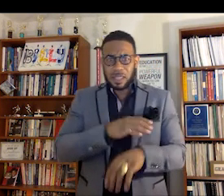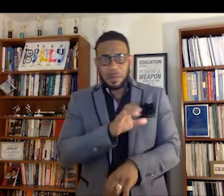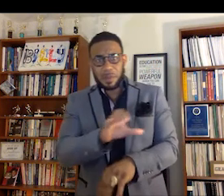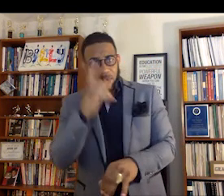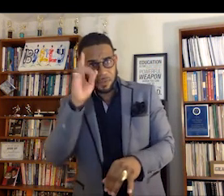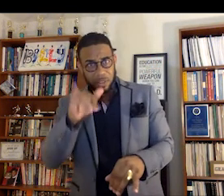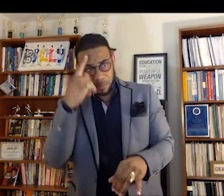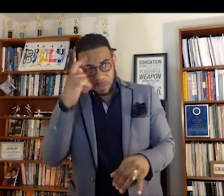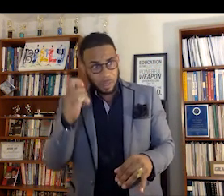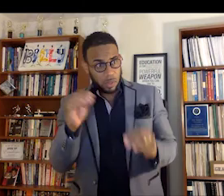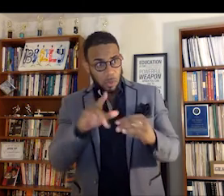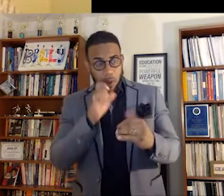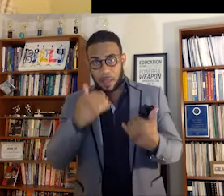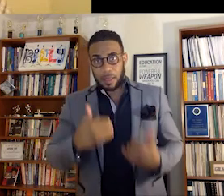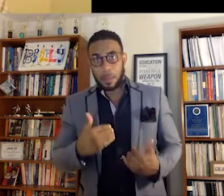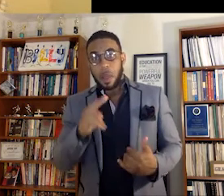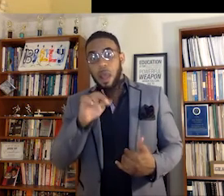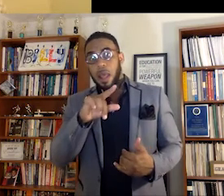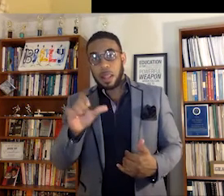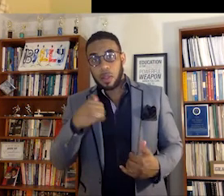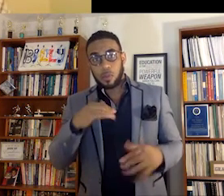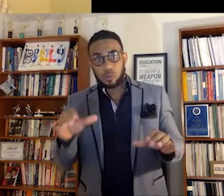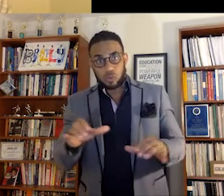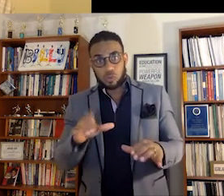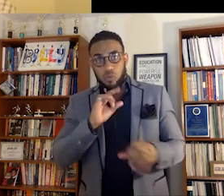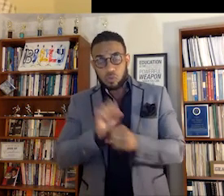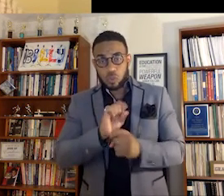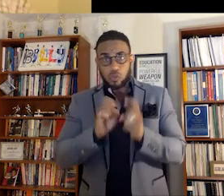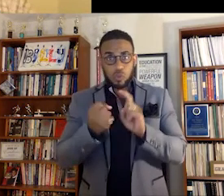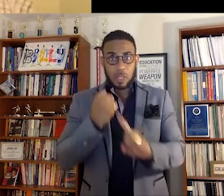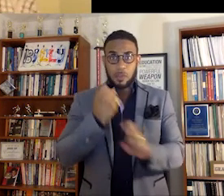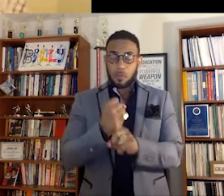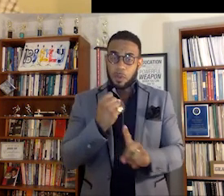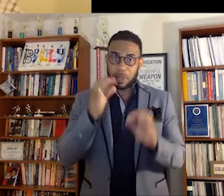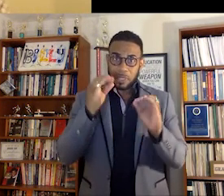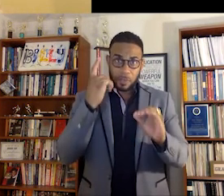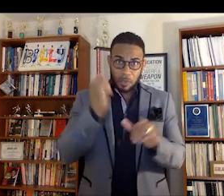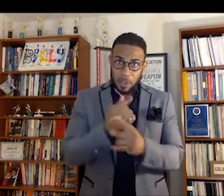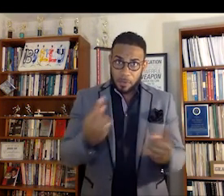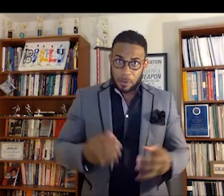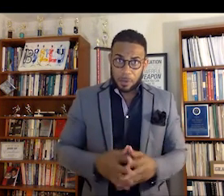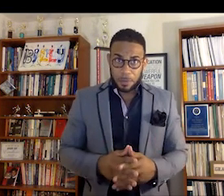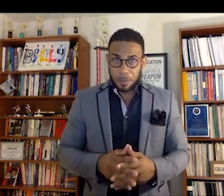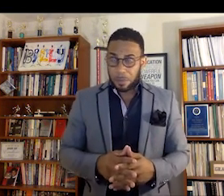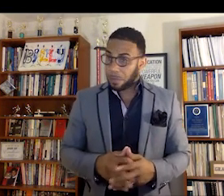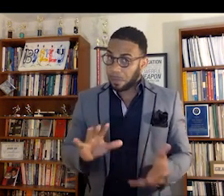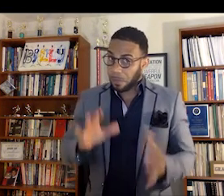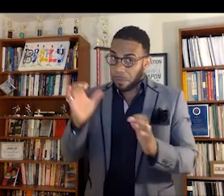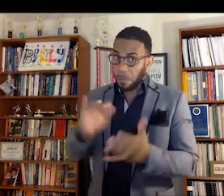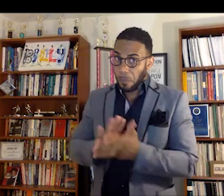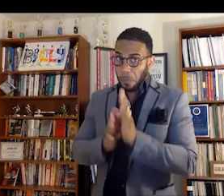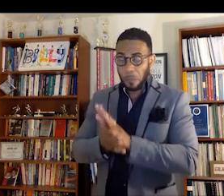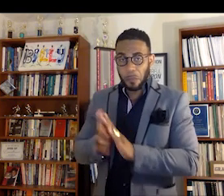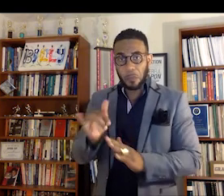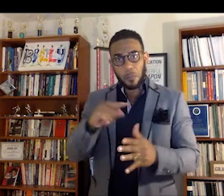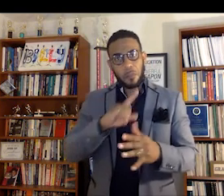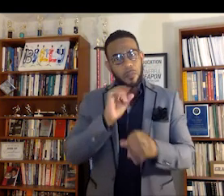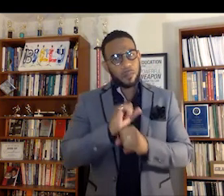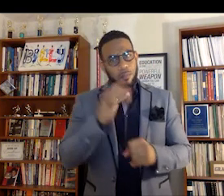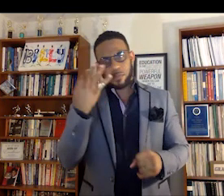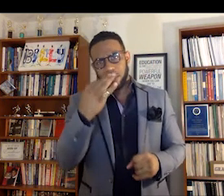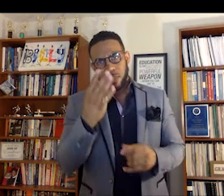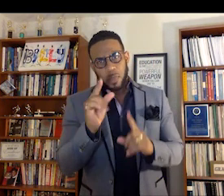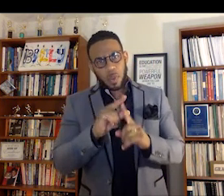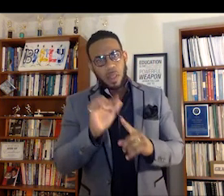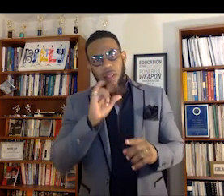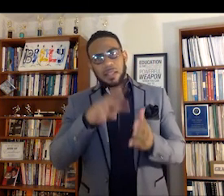for this because of what I am, unless we're doing truly transformative teaching for everybody. Disruption has become like this really ridiculous